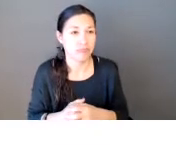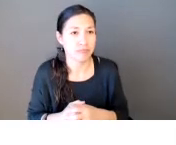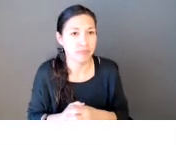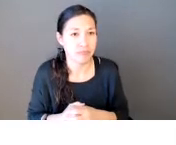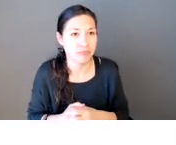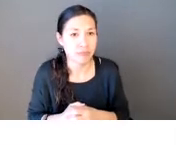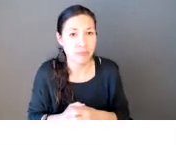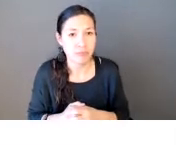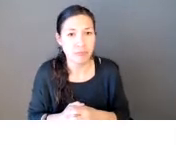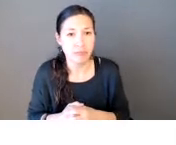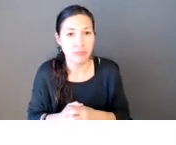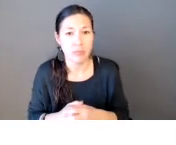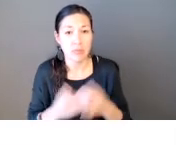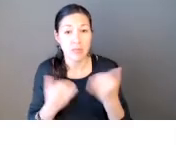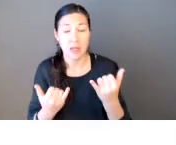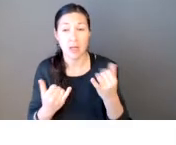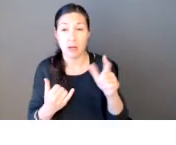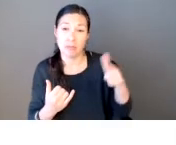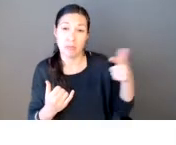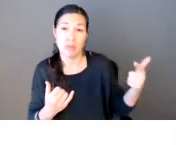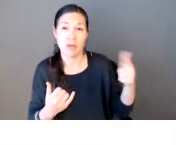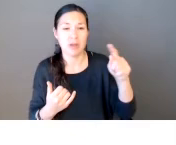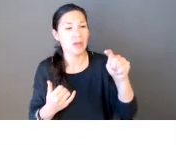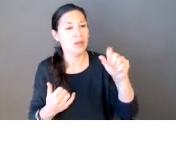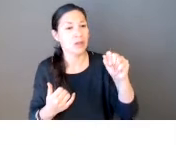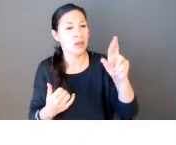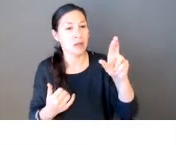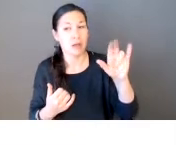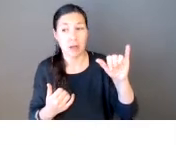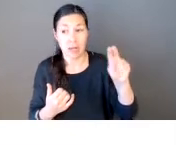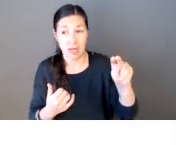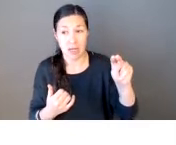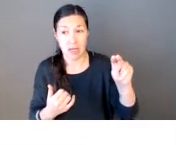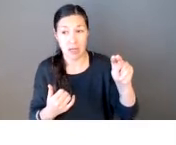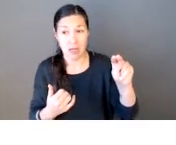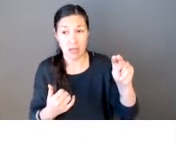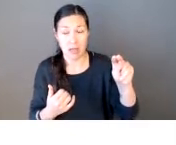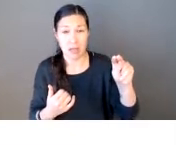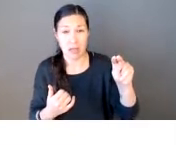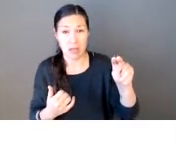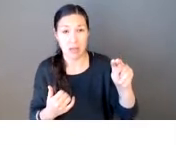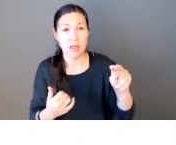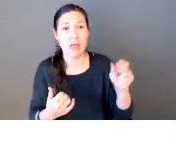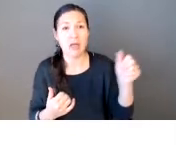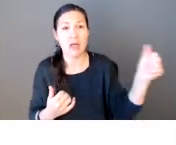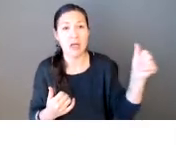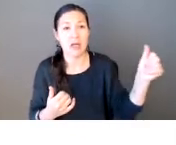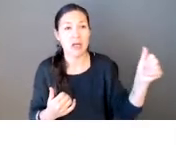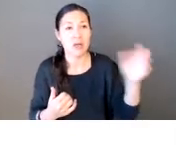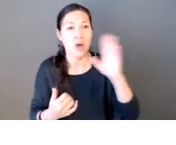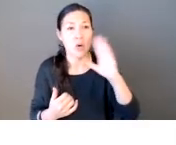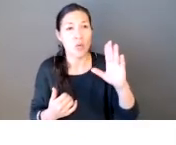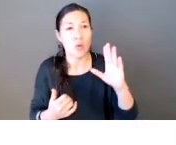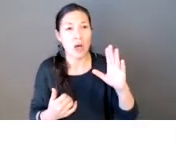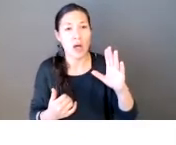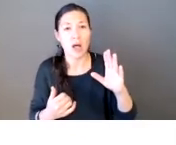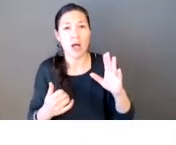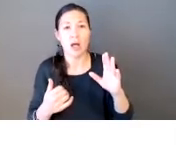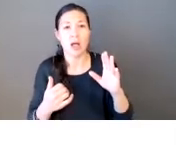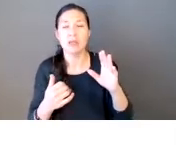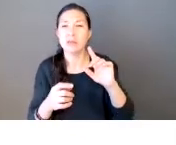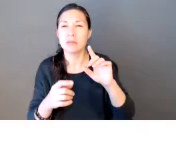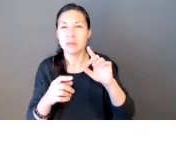At this point, I'm going to turn it over to Taryn, who's going to start on components of the program and run you through some of what we